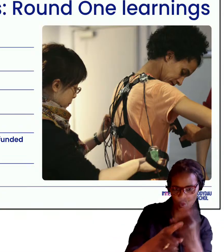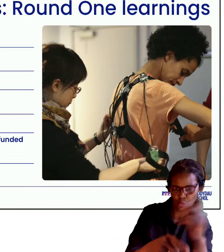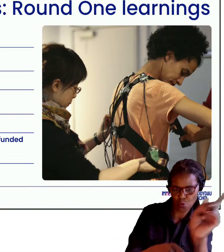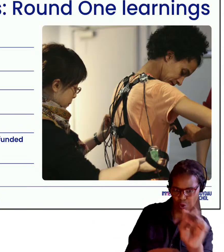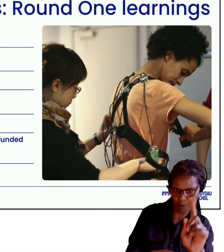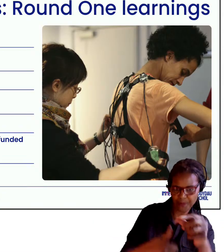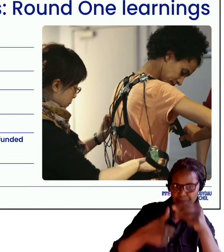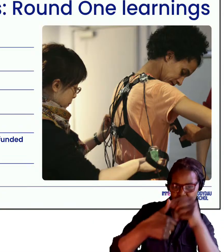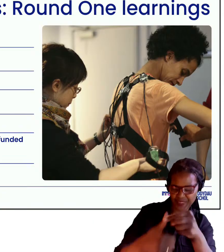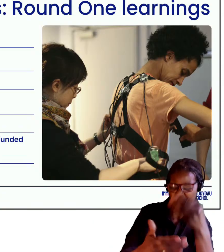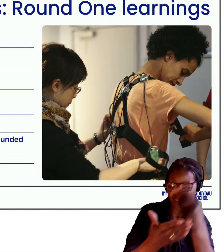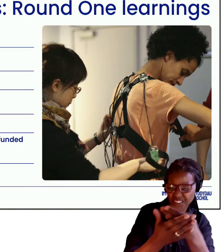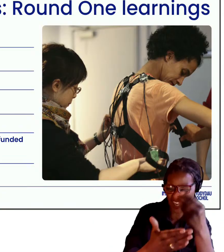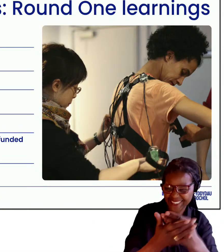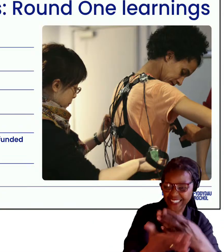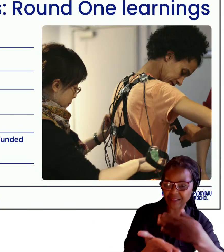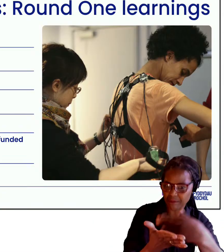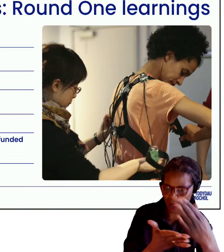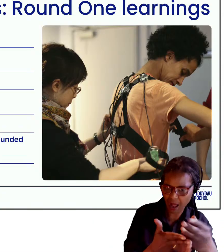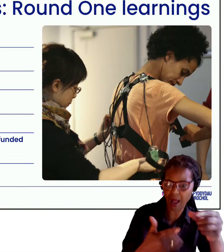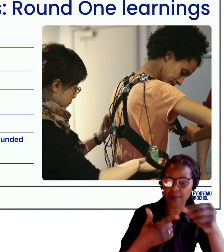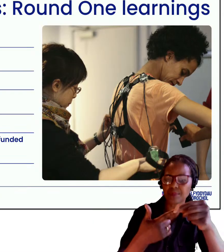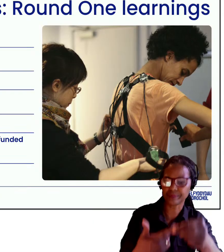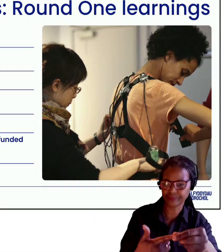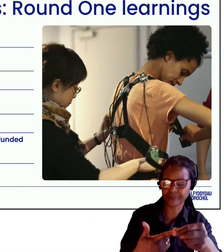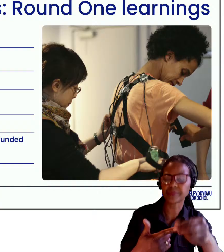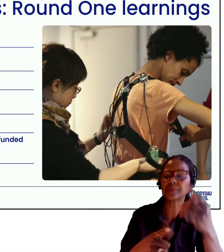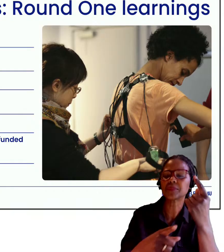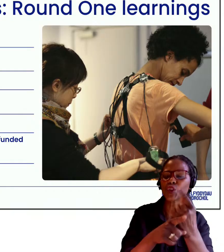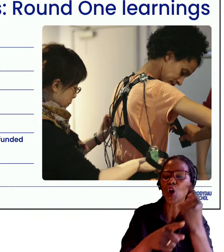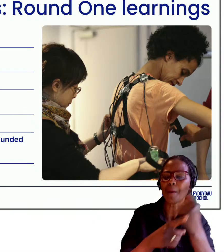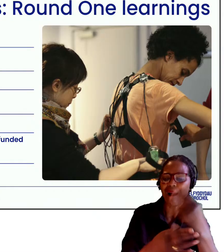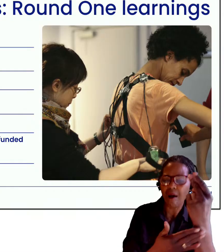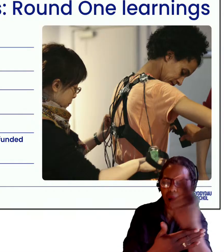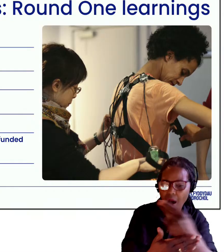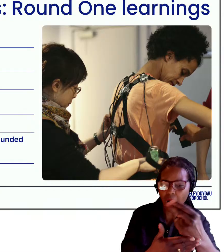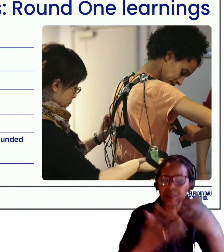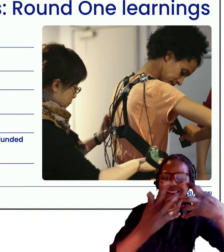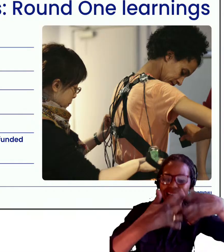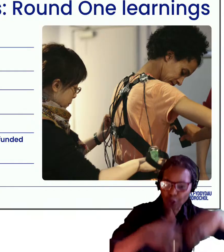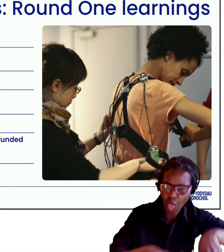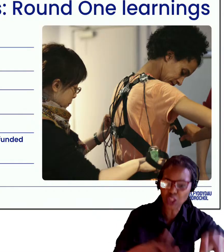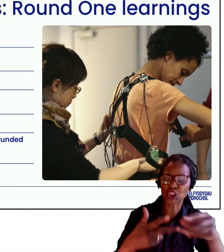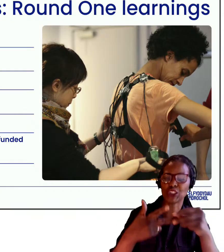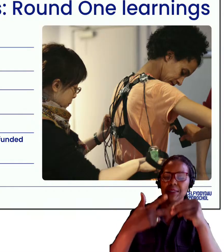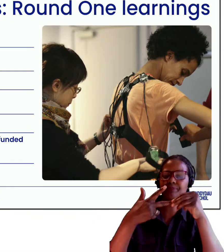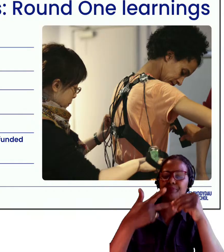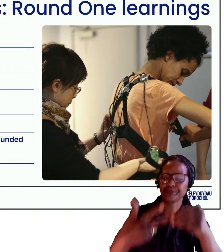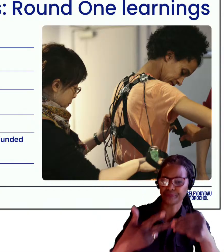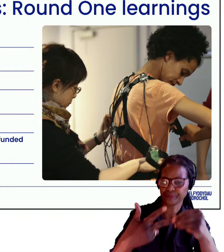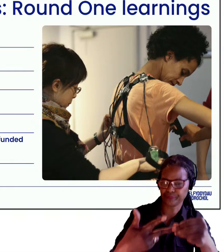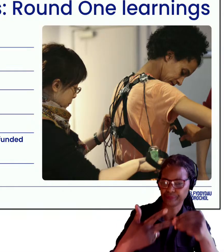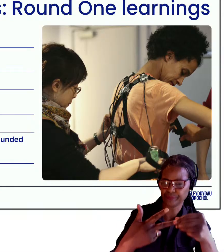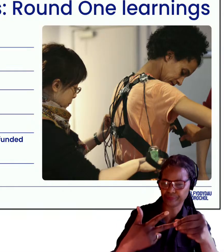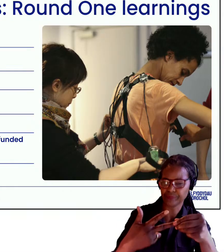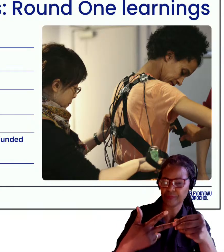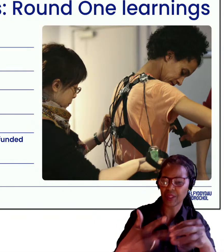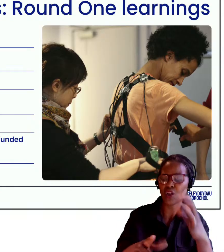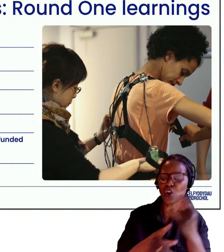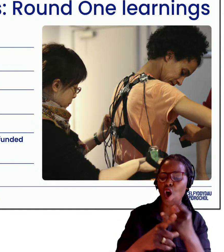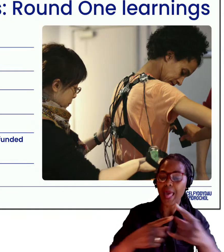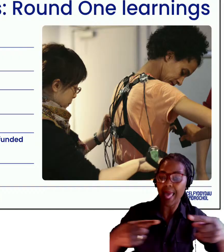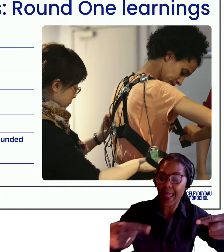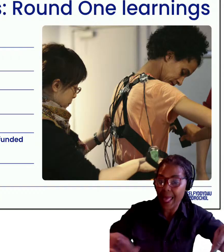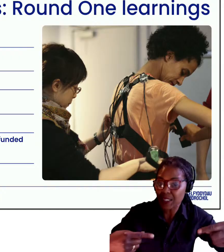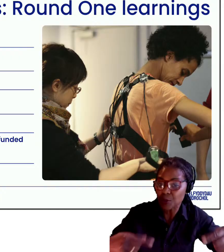and the sort of strands of funding. We'll talk a little bit about the arts and technology trends that we saw, the eligibility,